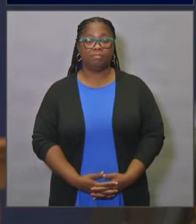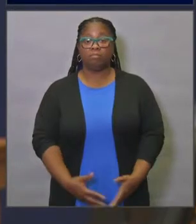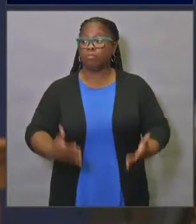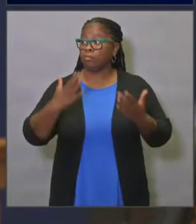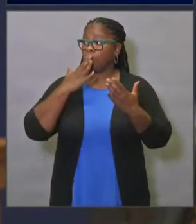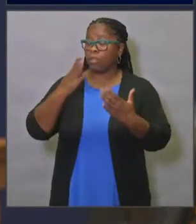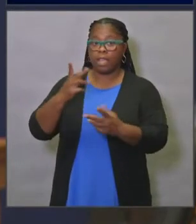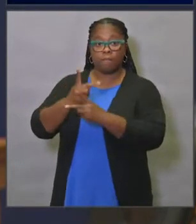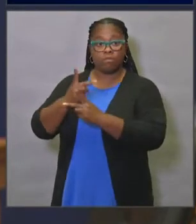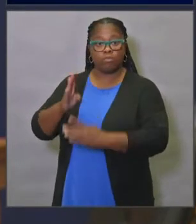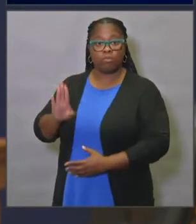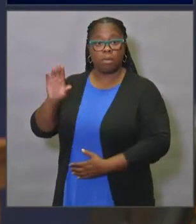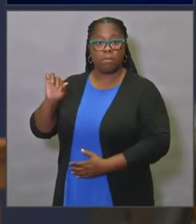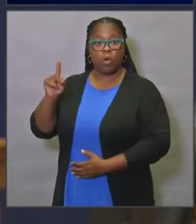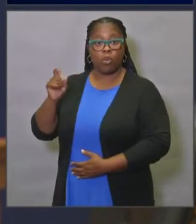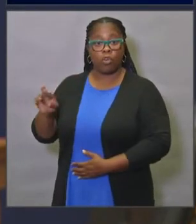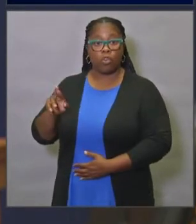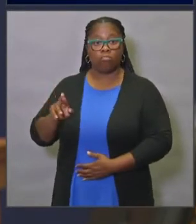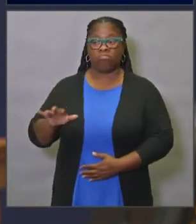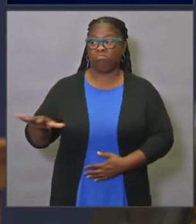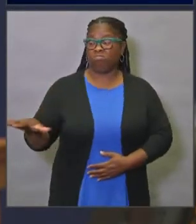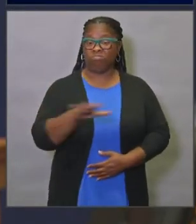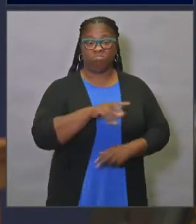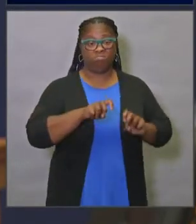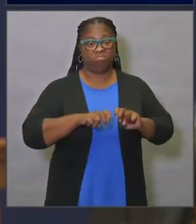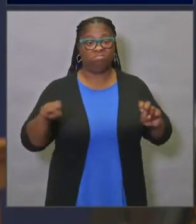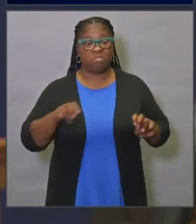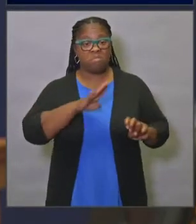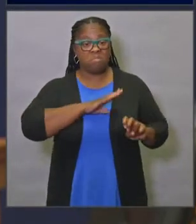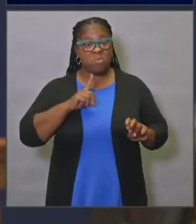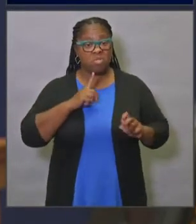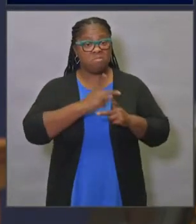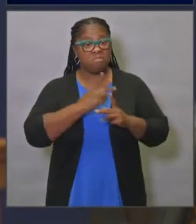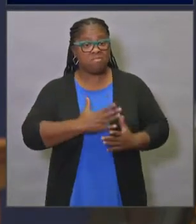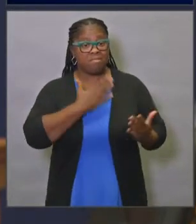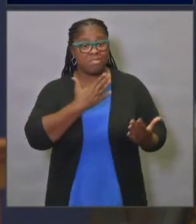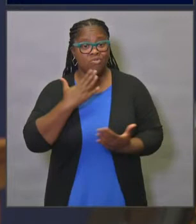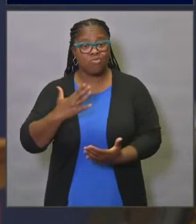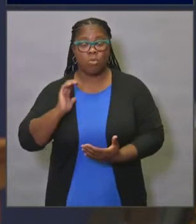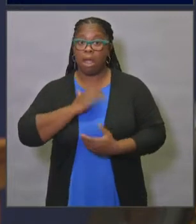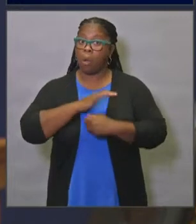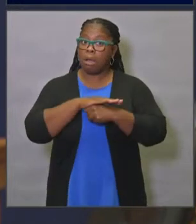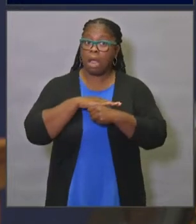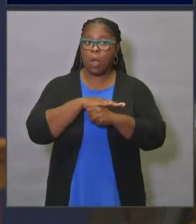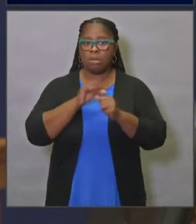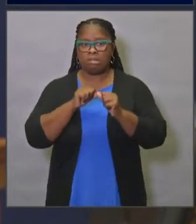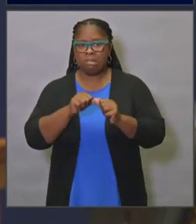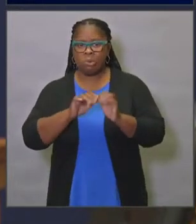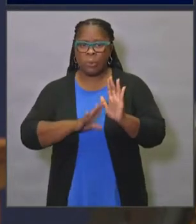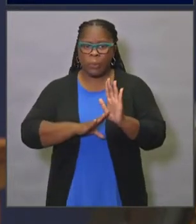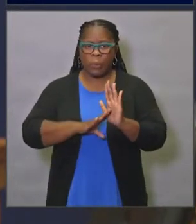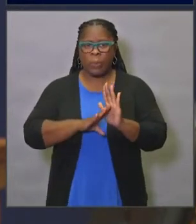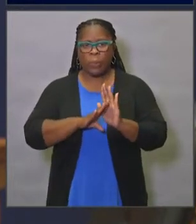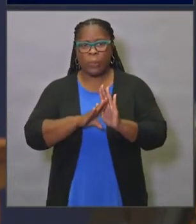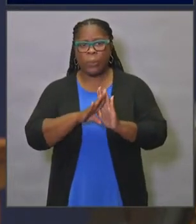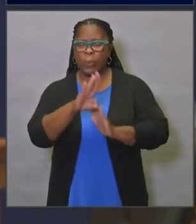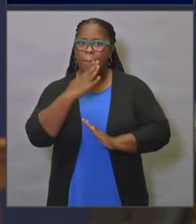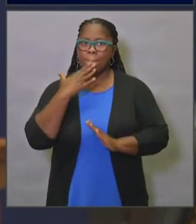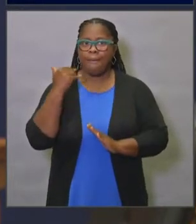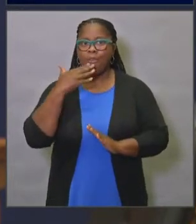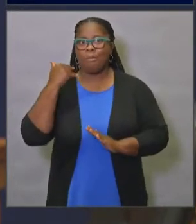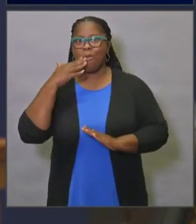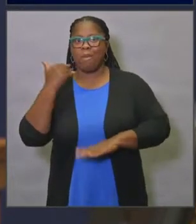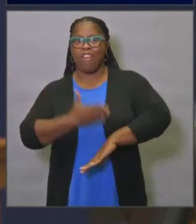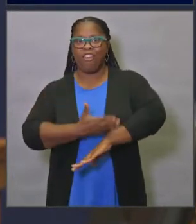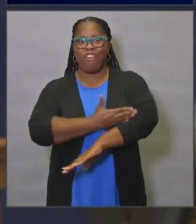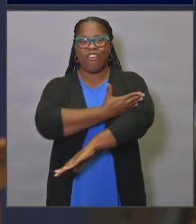Thank you, Supervisor Barger, and to the entire Board of Supervisors. Our county continues to move in the right direction in slowing the spread of COVID-19,